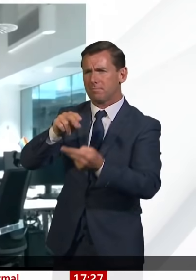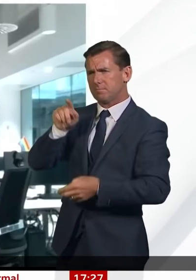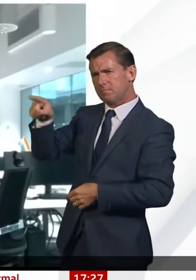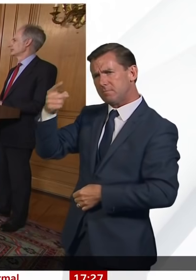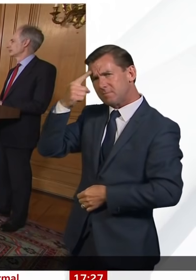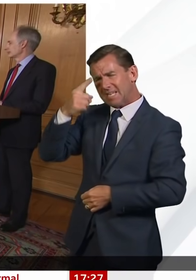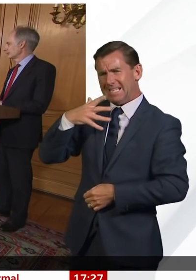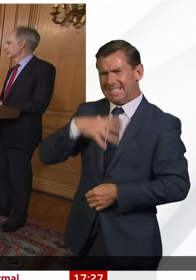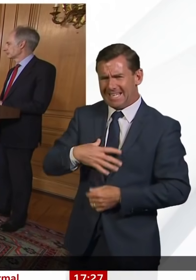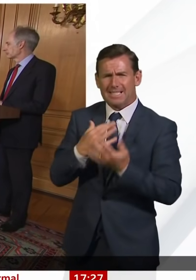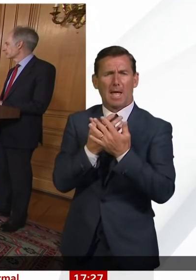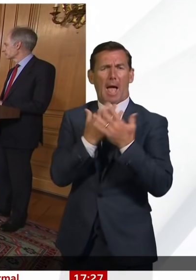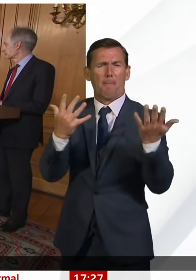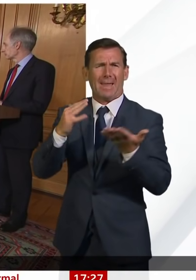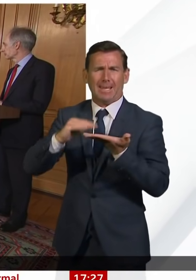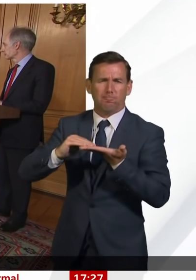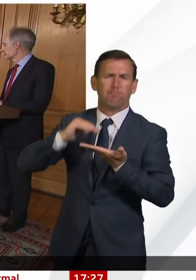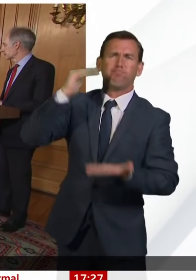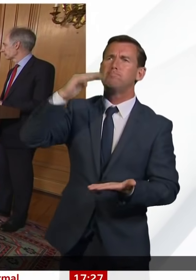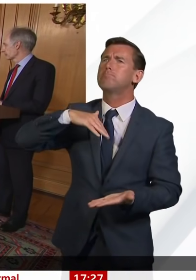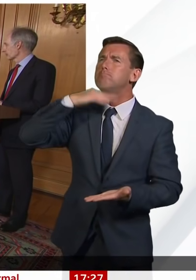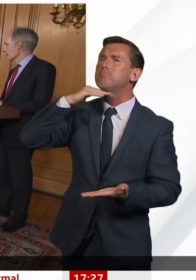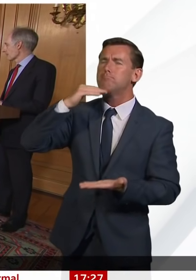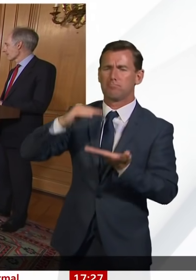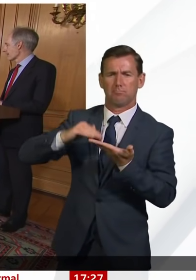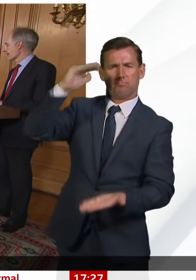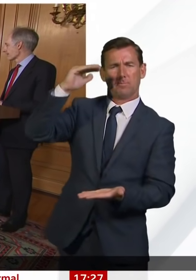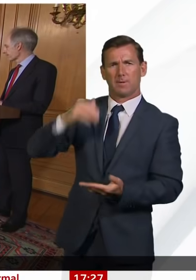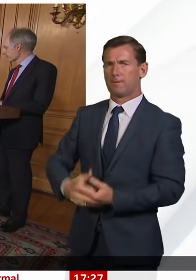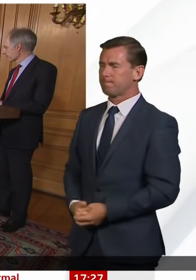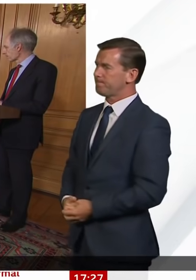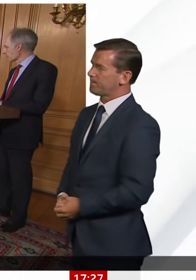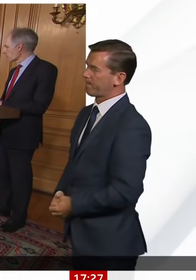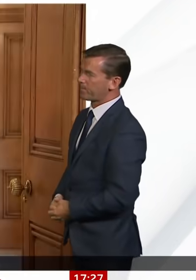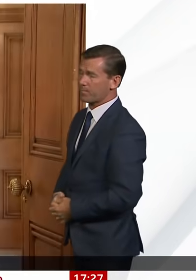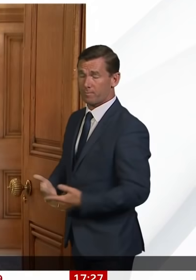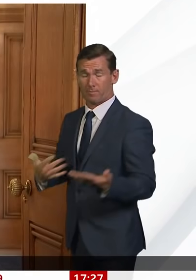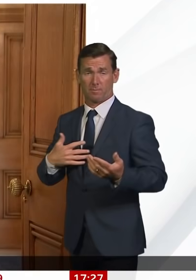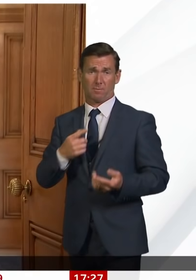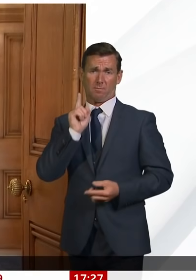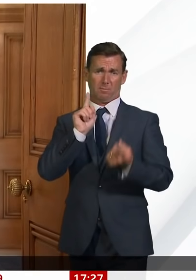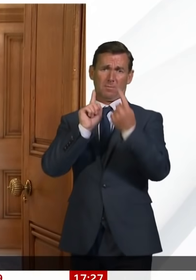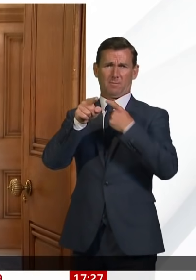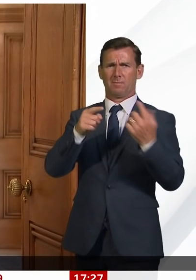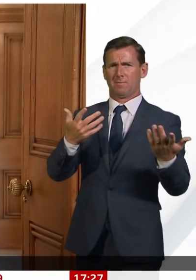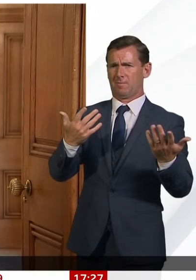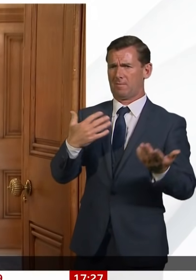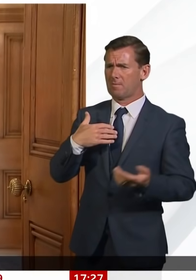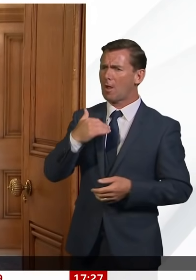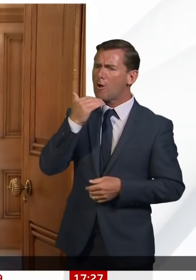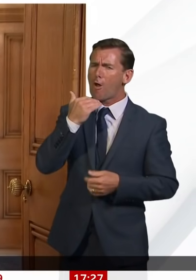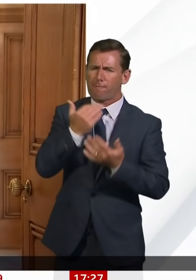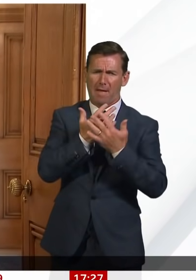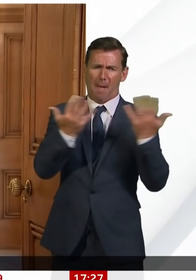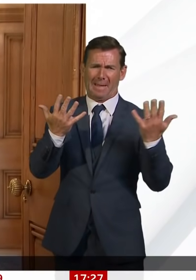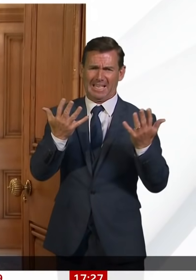be? Well, yes. I mean, the answer on how much is enough PPE is enough to get it what